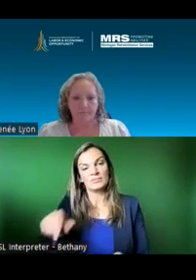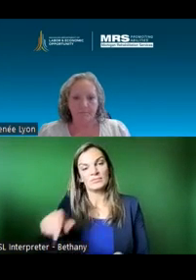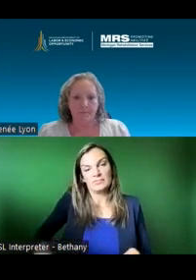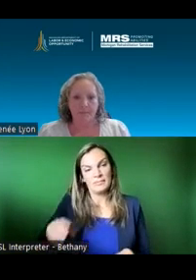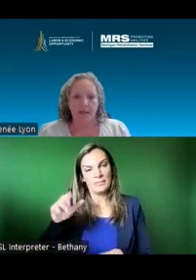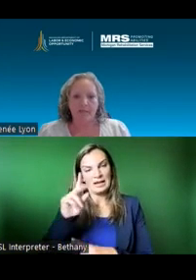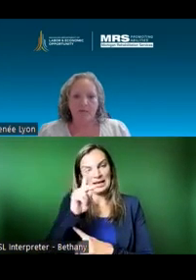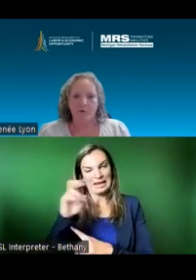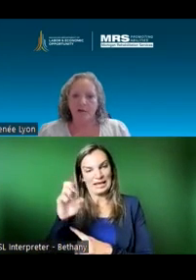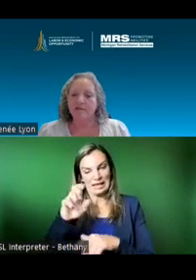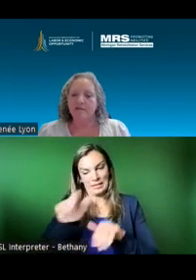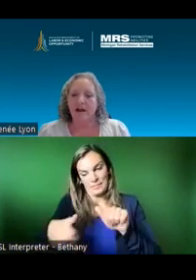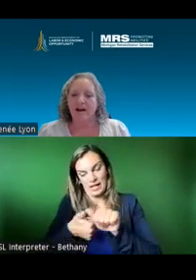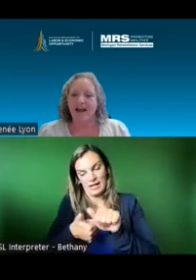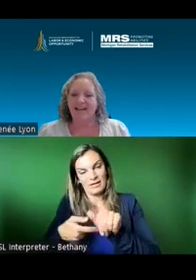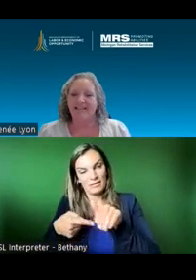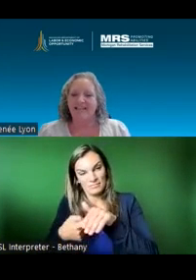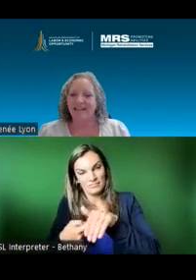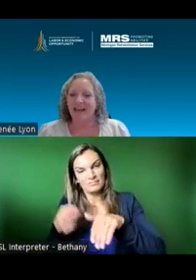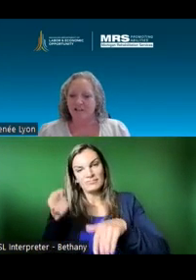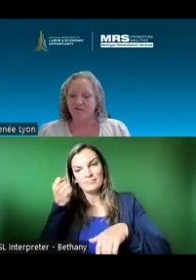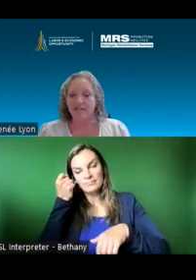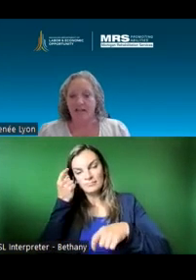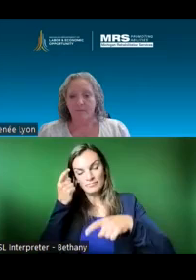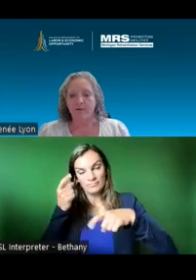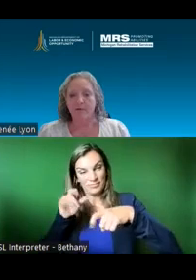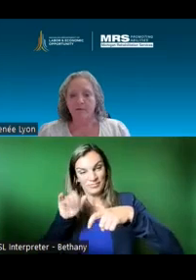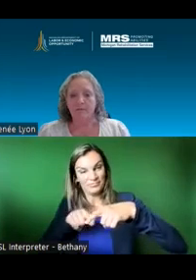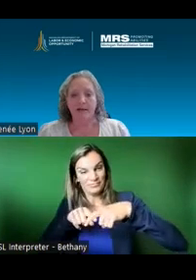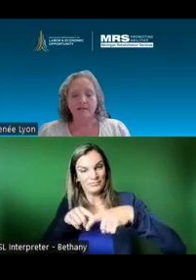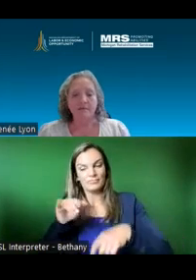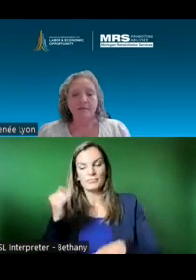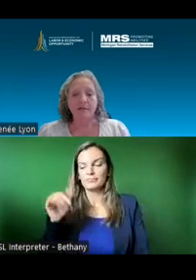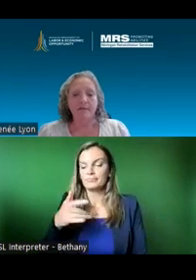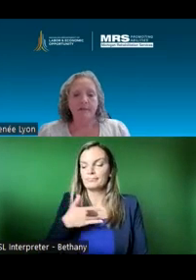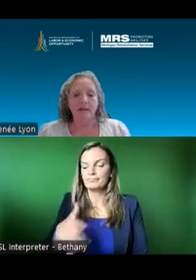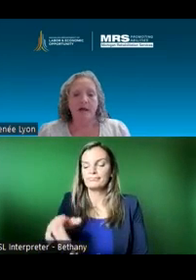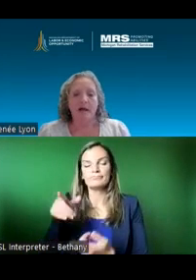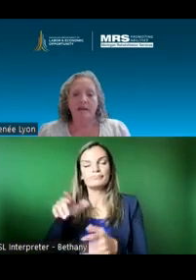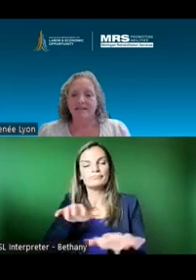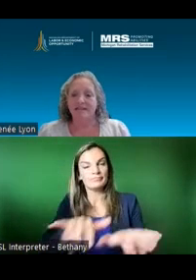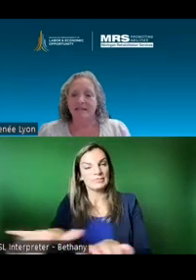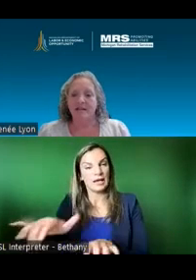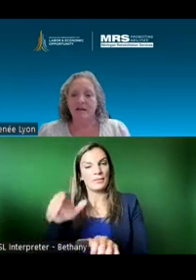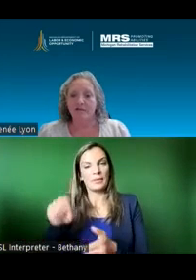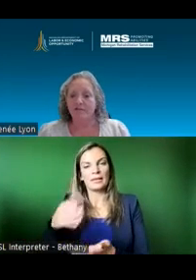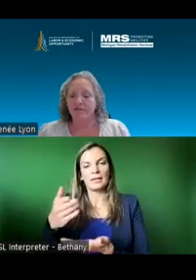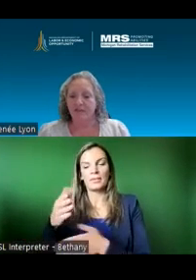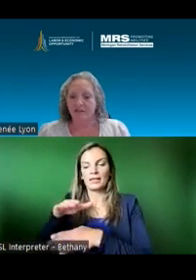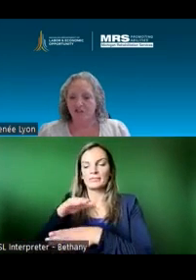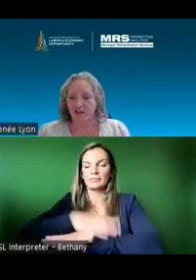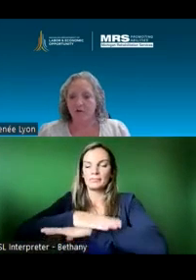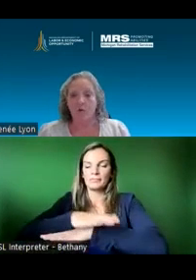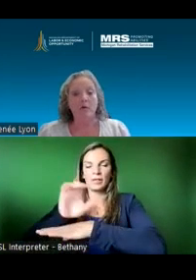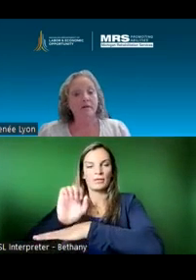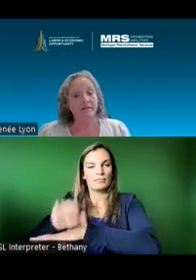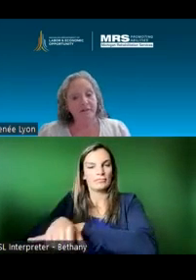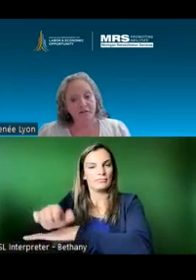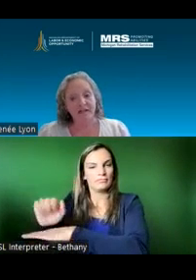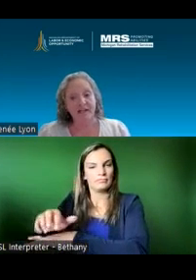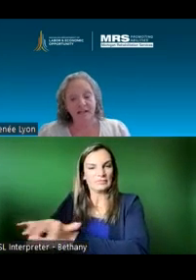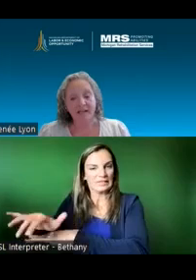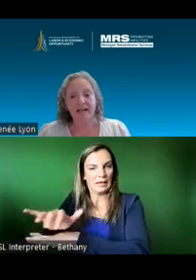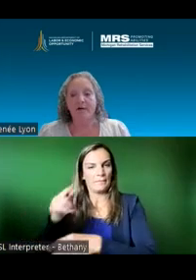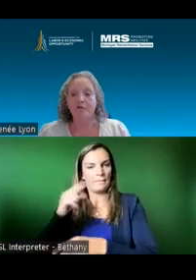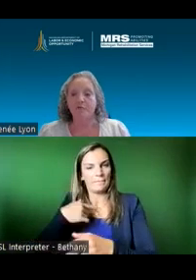The wrists are on the edge of a table, possibly, The seat of the chair, or if